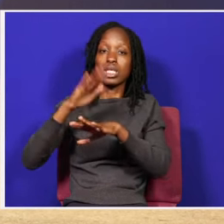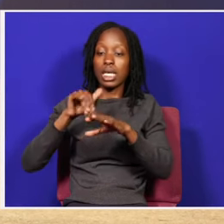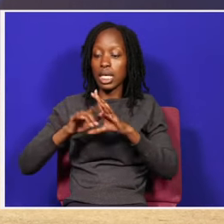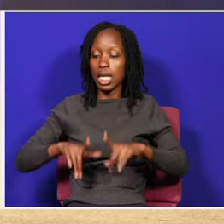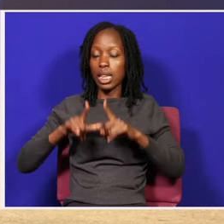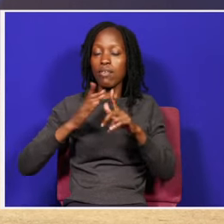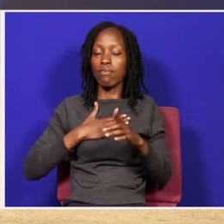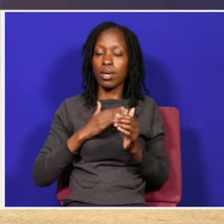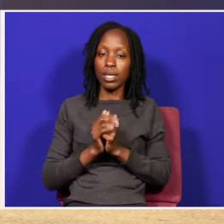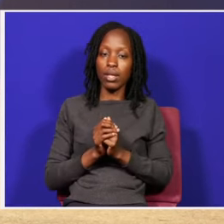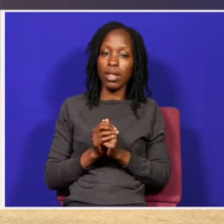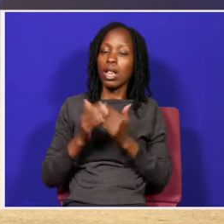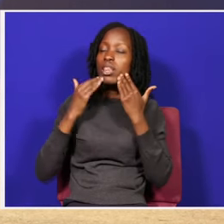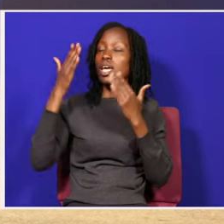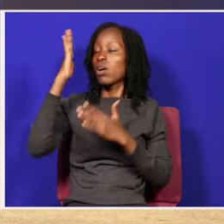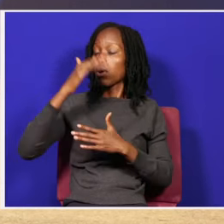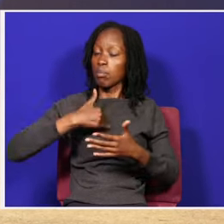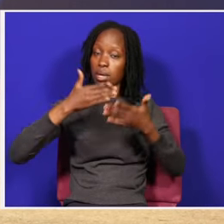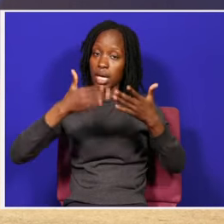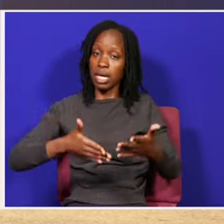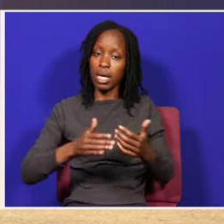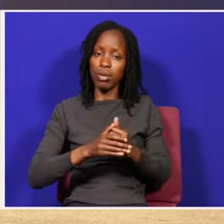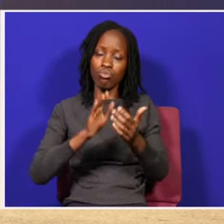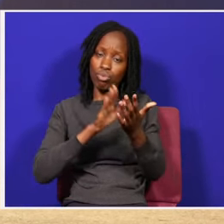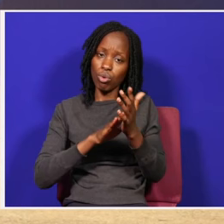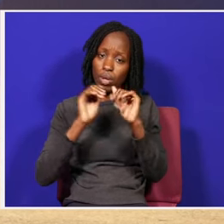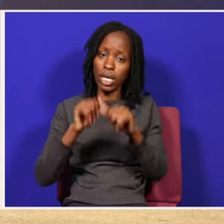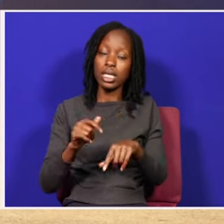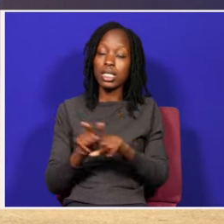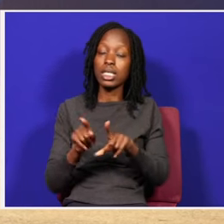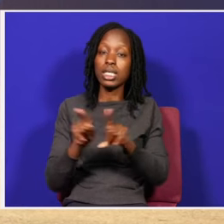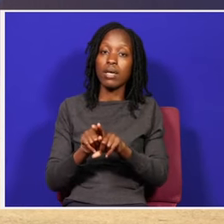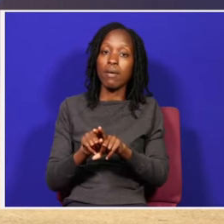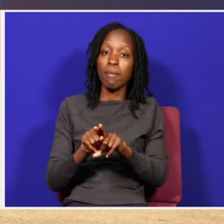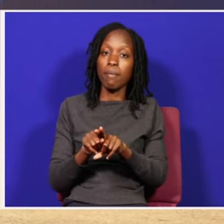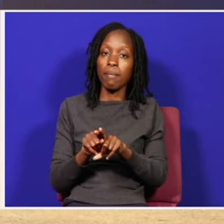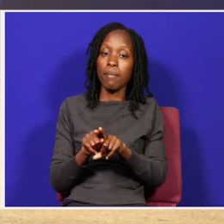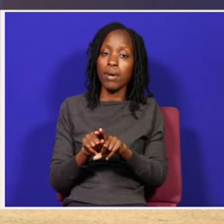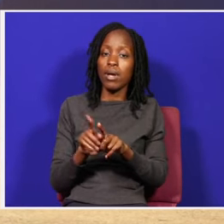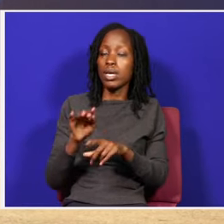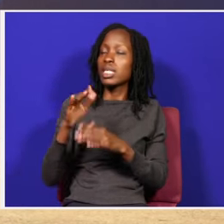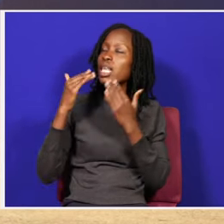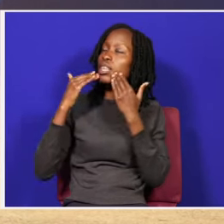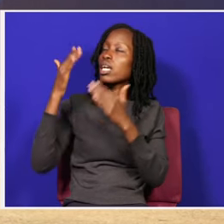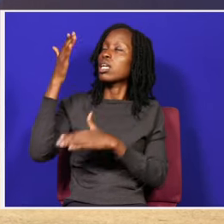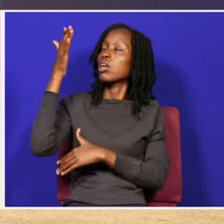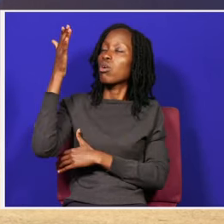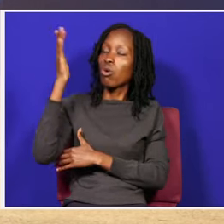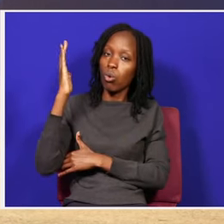of those two phrases you can put into the chat section there as your word of thanks, as